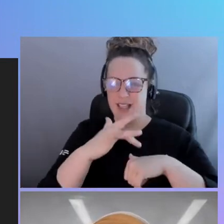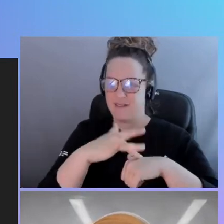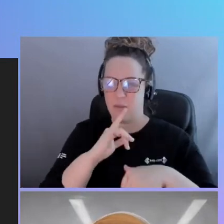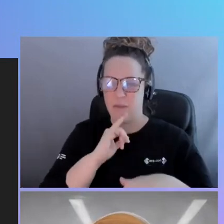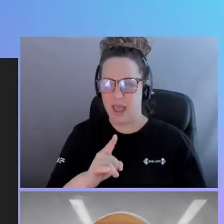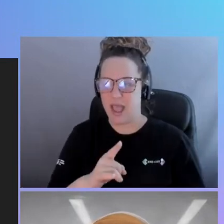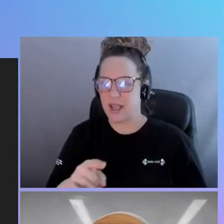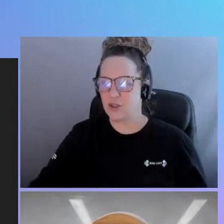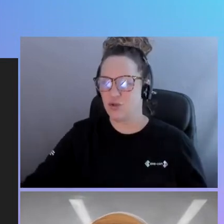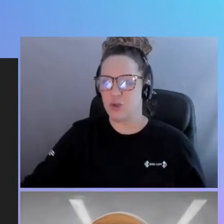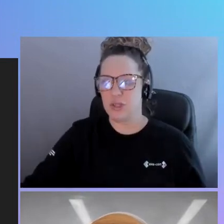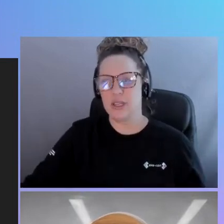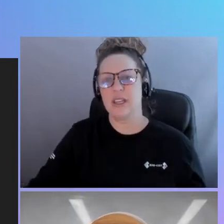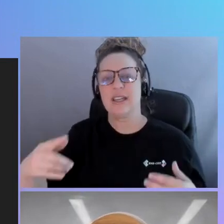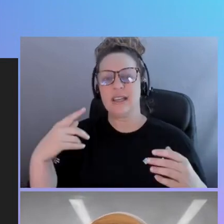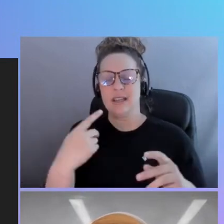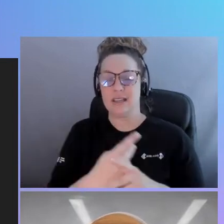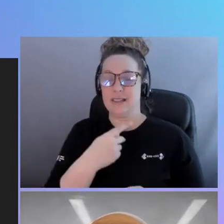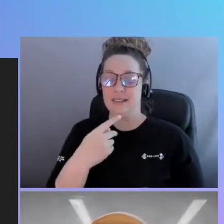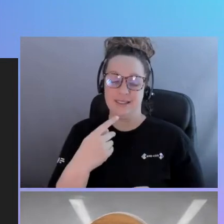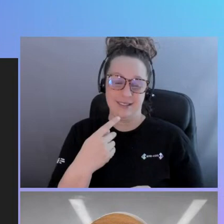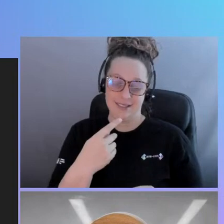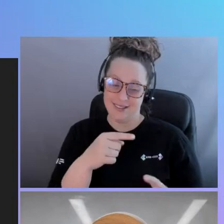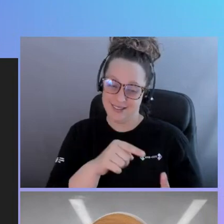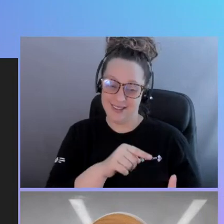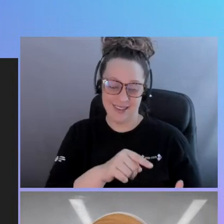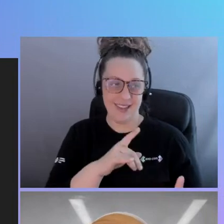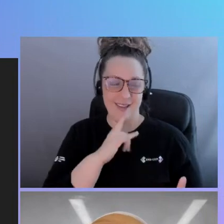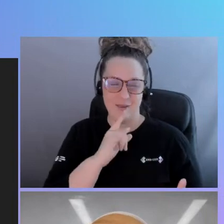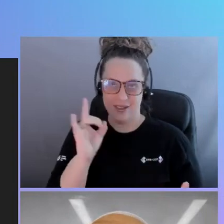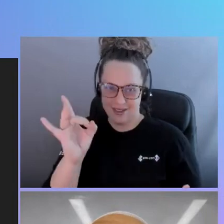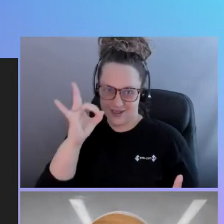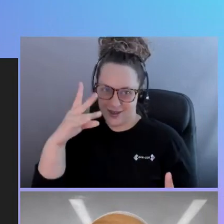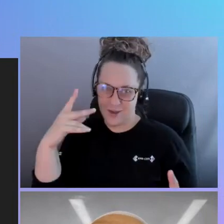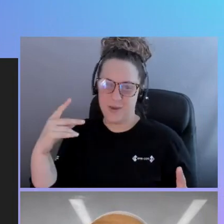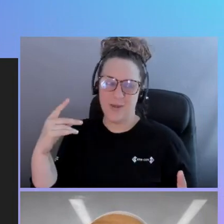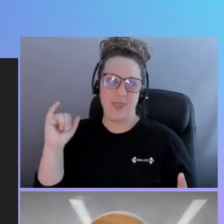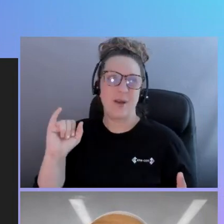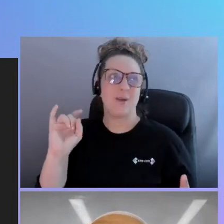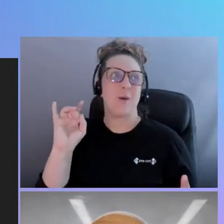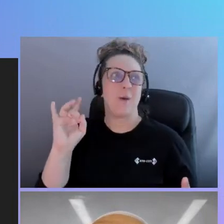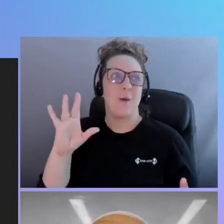is sometimes the worst nightmare of an iOS developer. If your